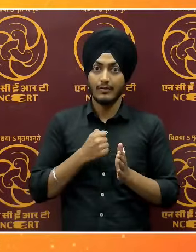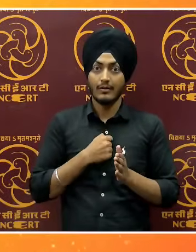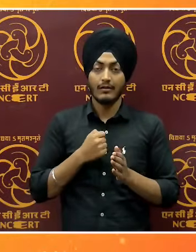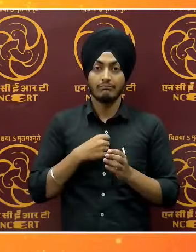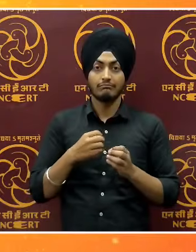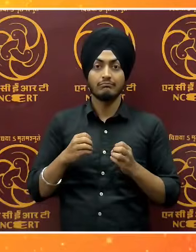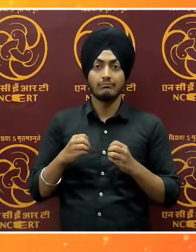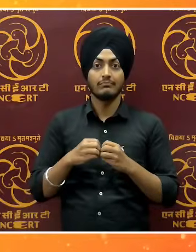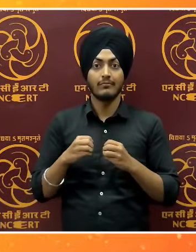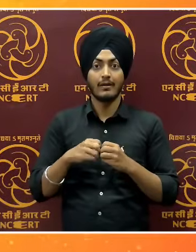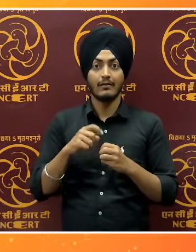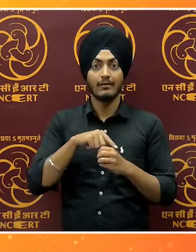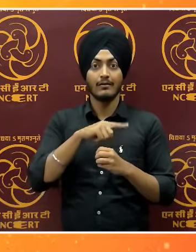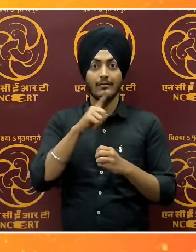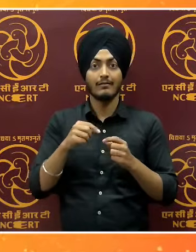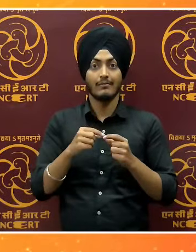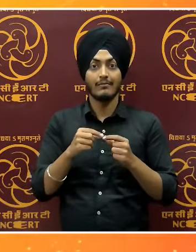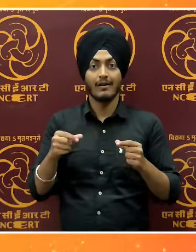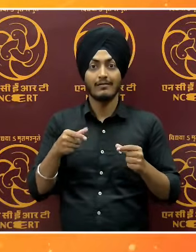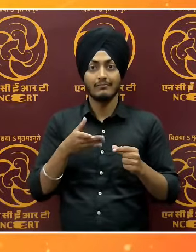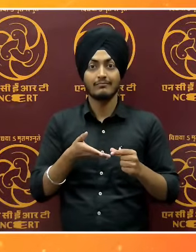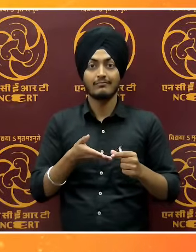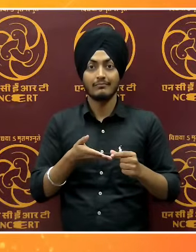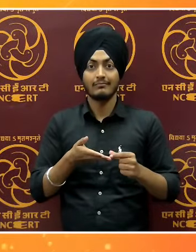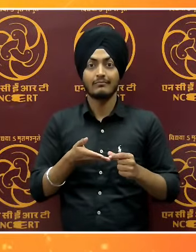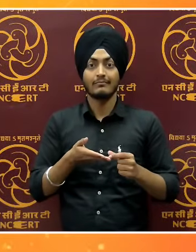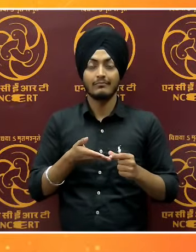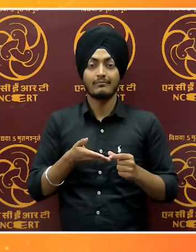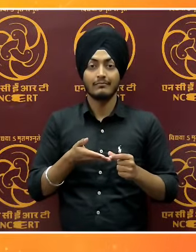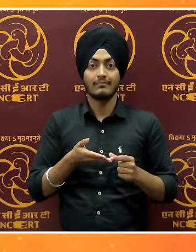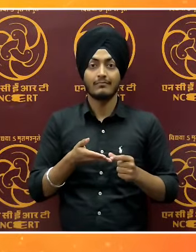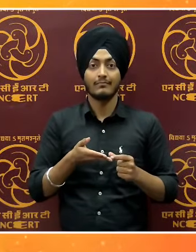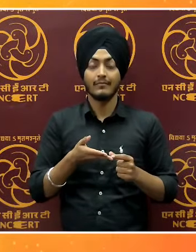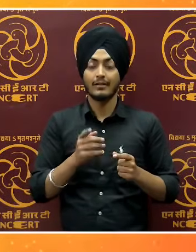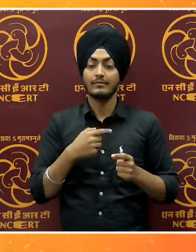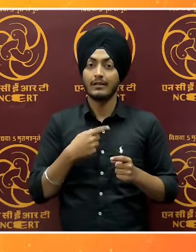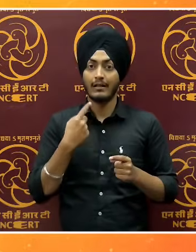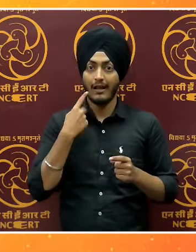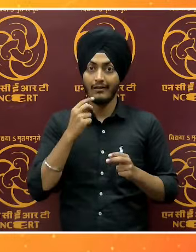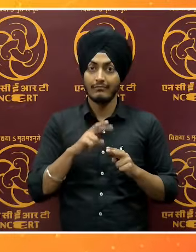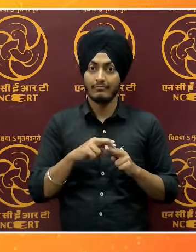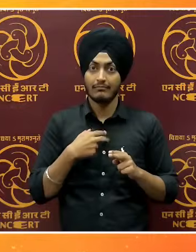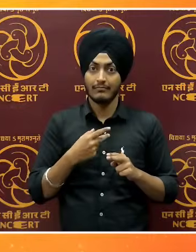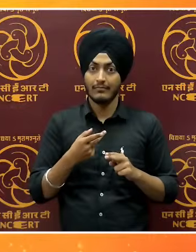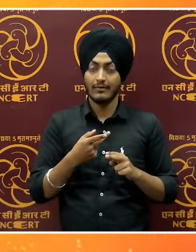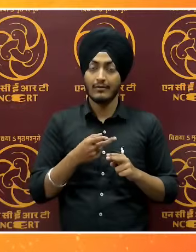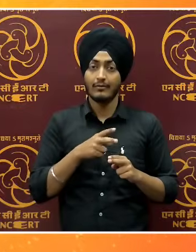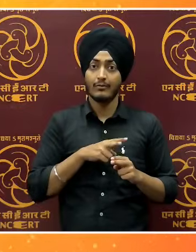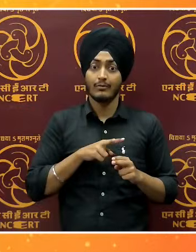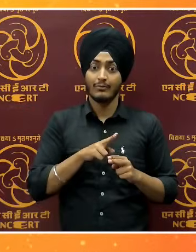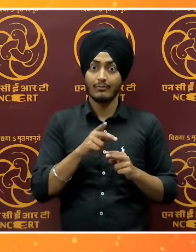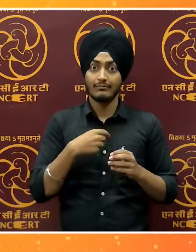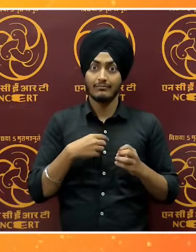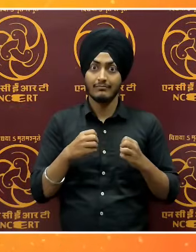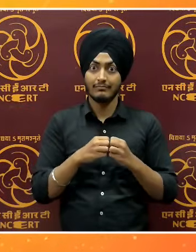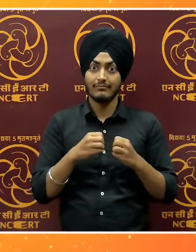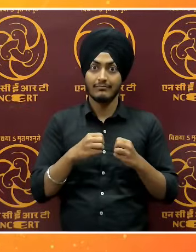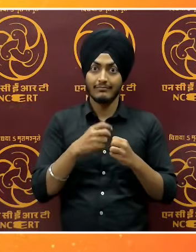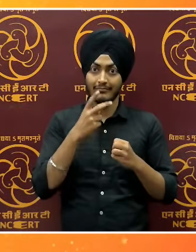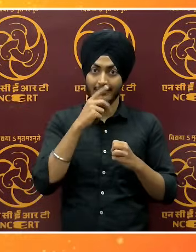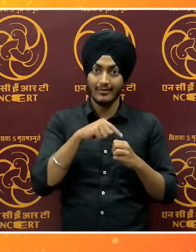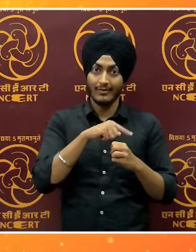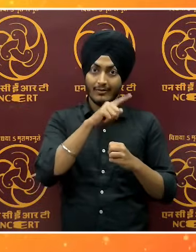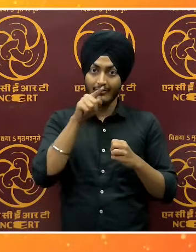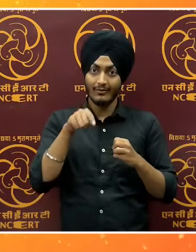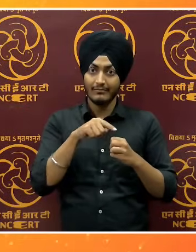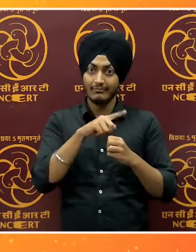of a bar magnet. Okay. And also when it comes together, the field is exhibited here.